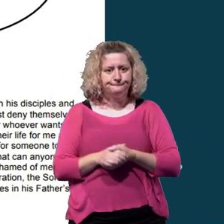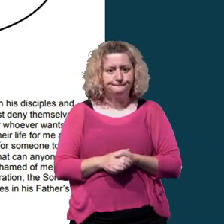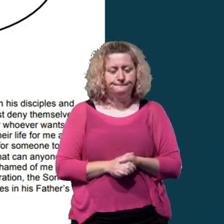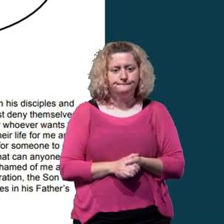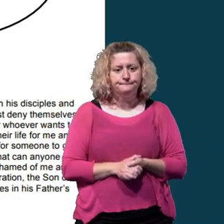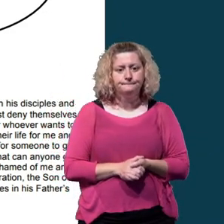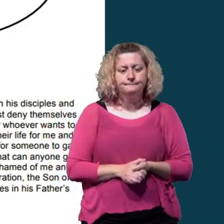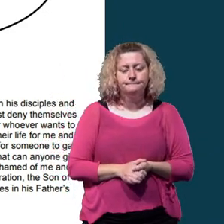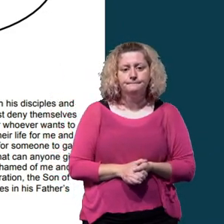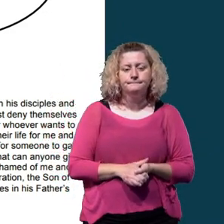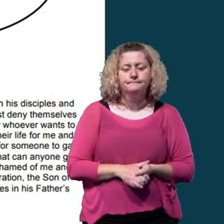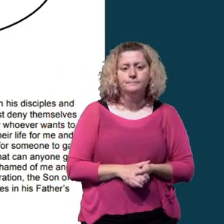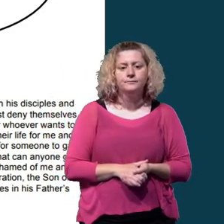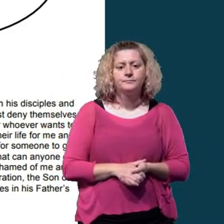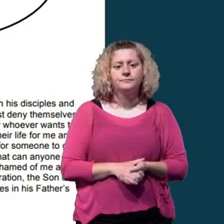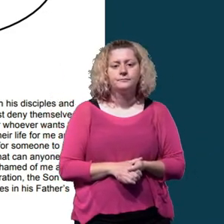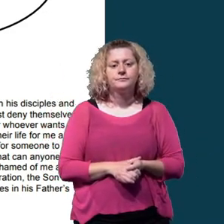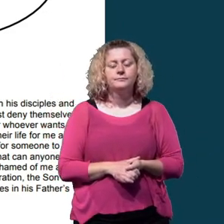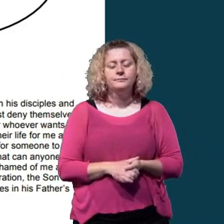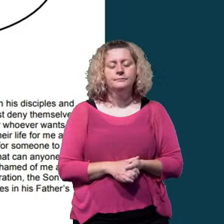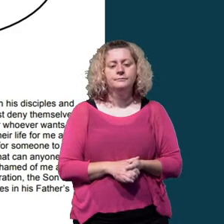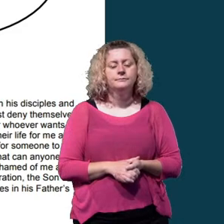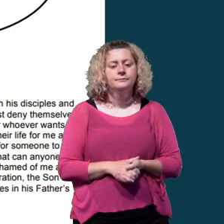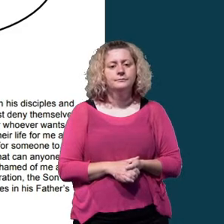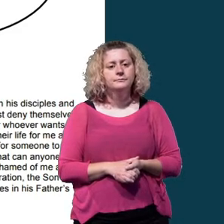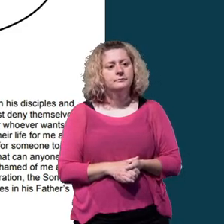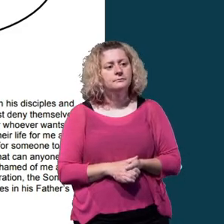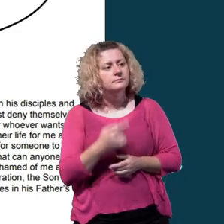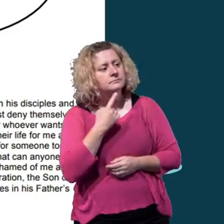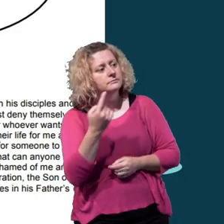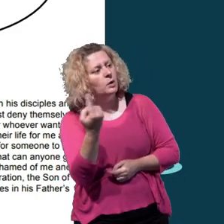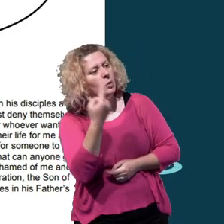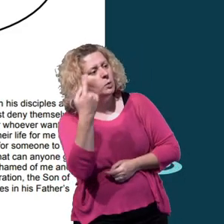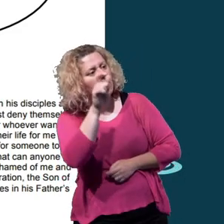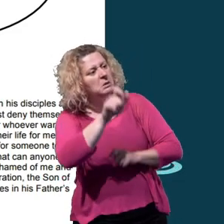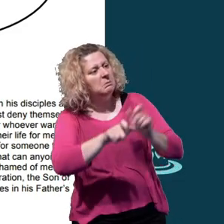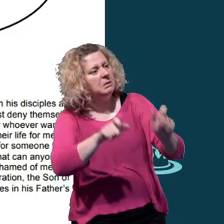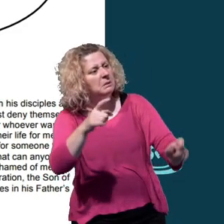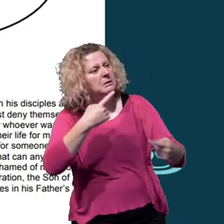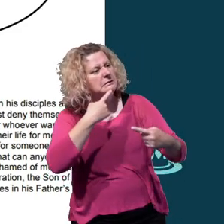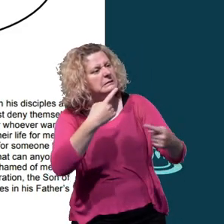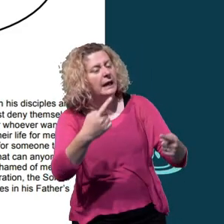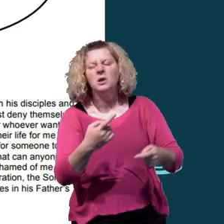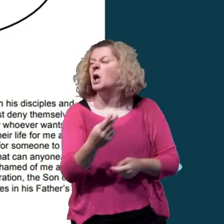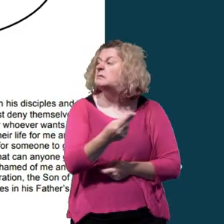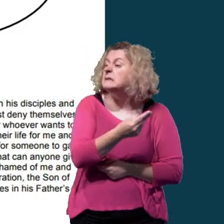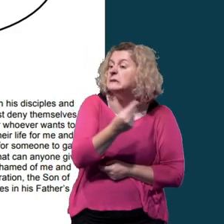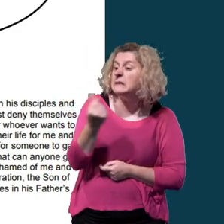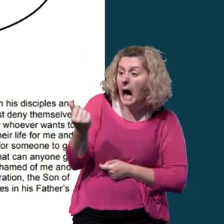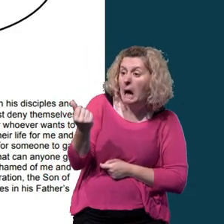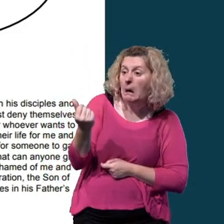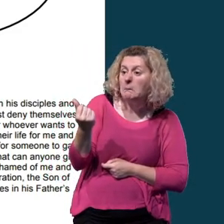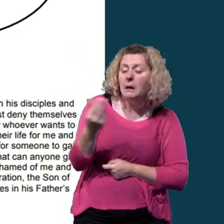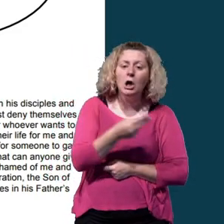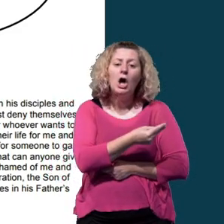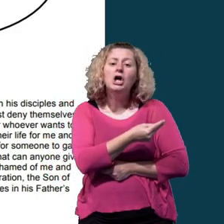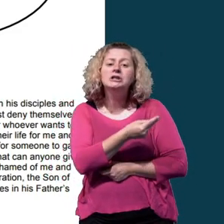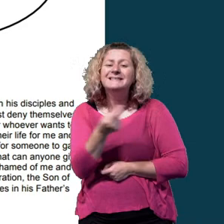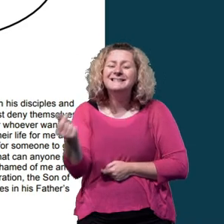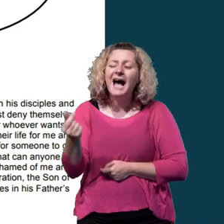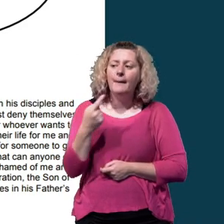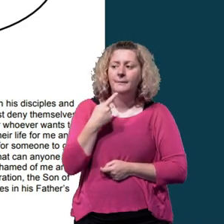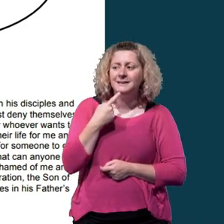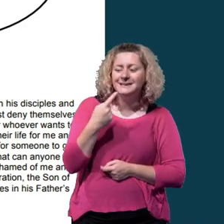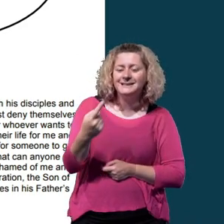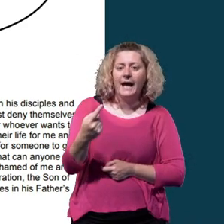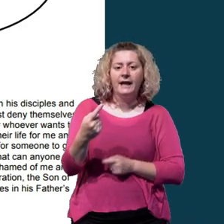Caesarea Philippi behind him, and he says, who do people say I am? And they say, some say. So it's the some who say.